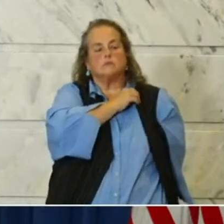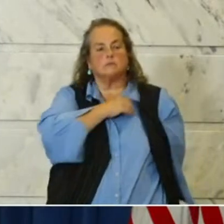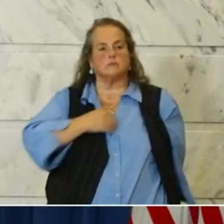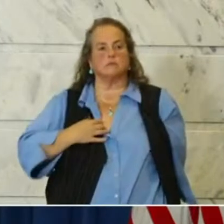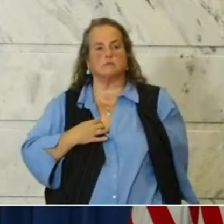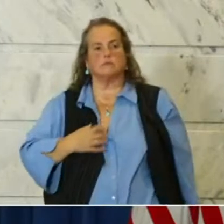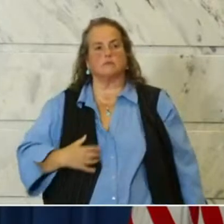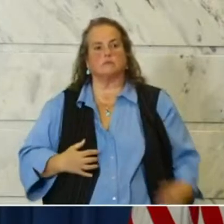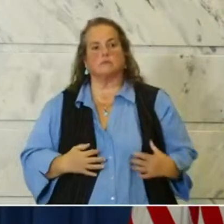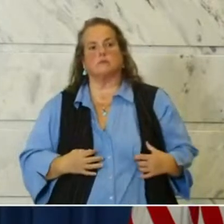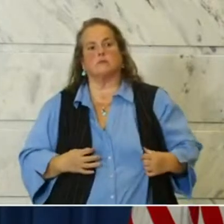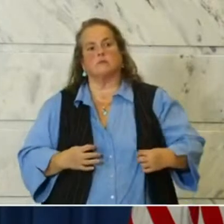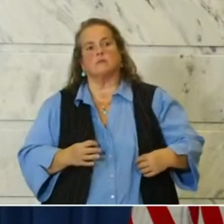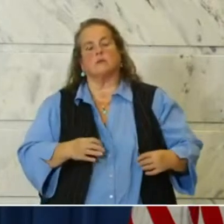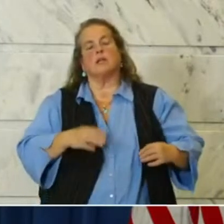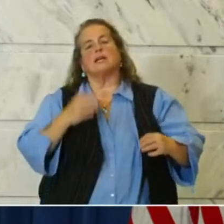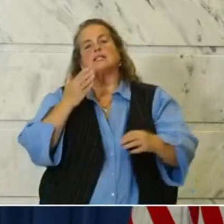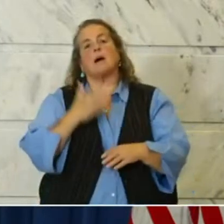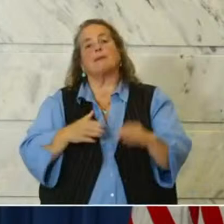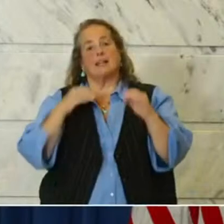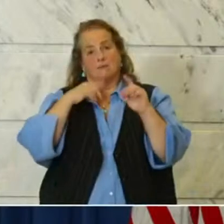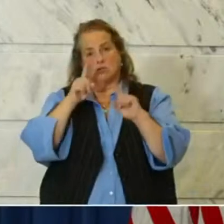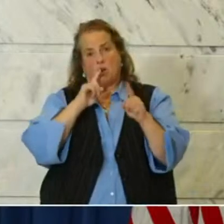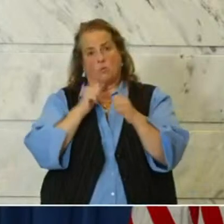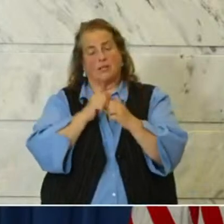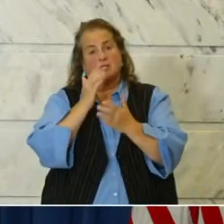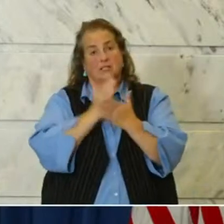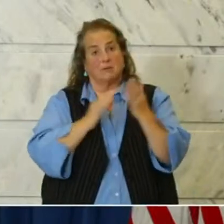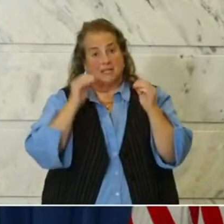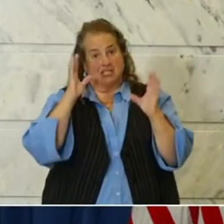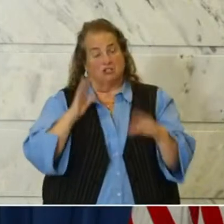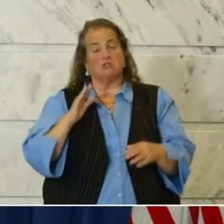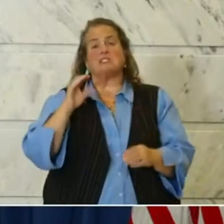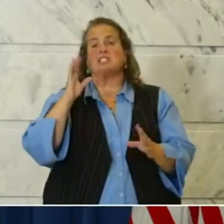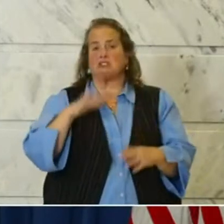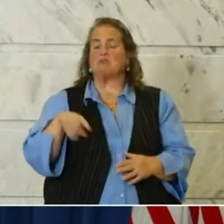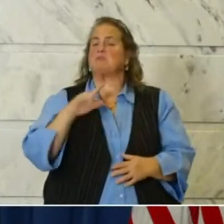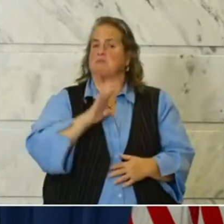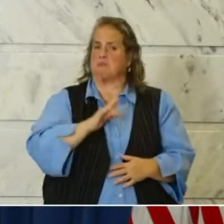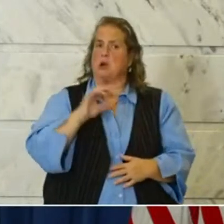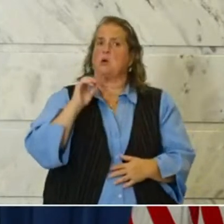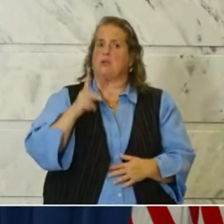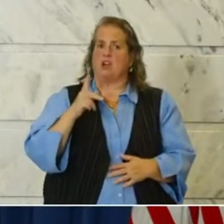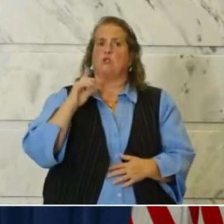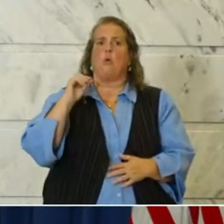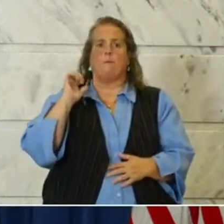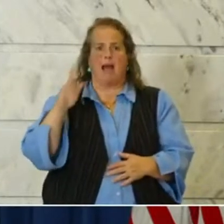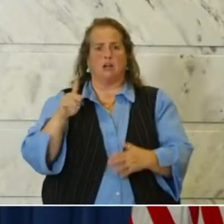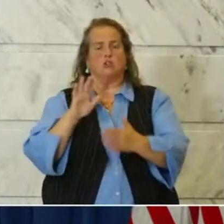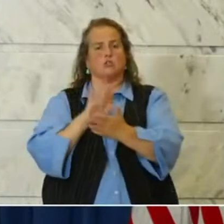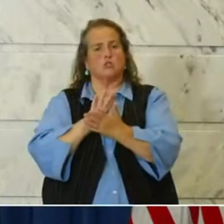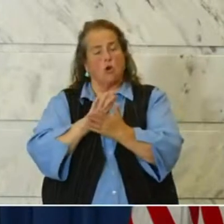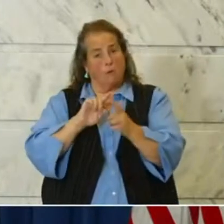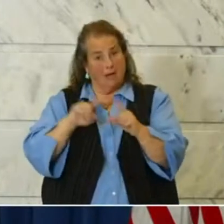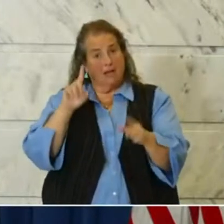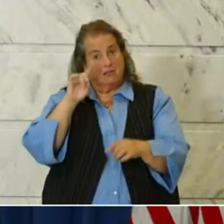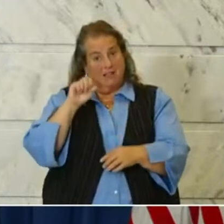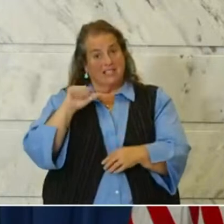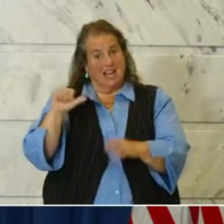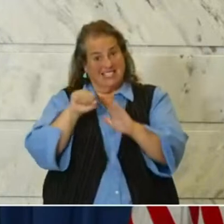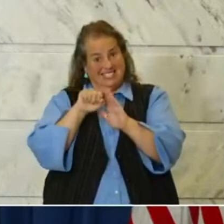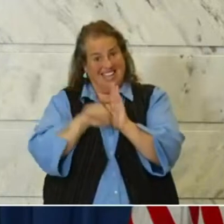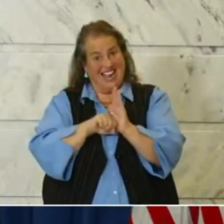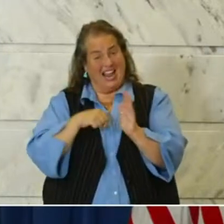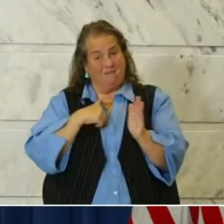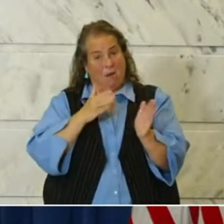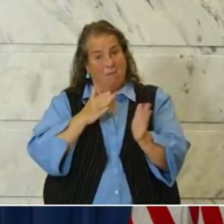know if the state has a plan for if an outbreak were to happen, and is that already being sculpted?